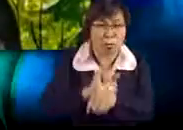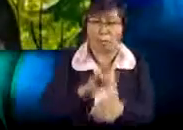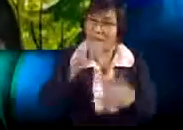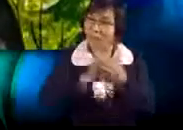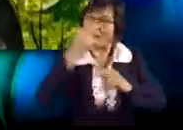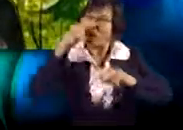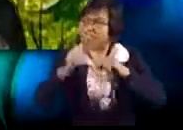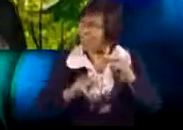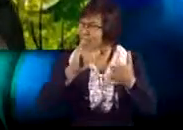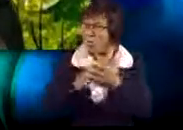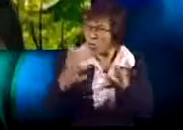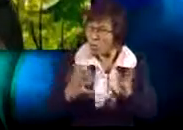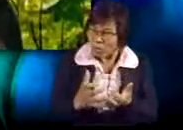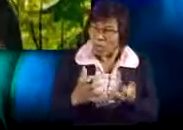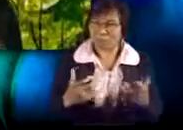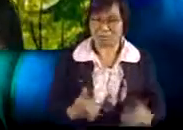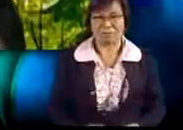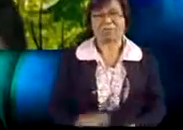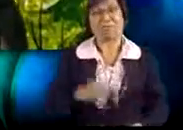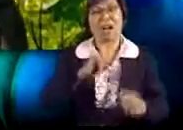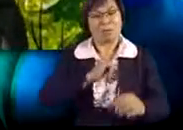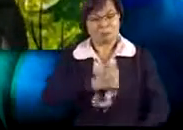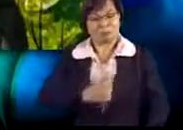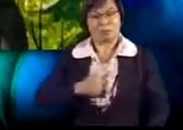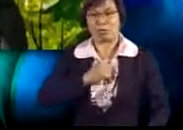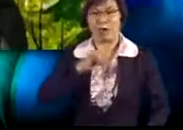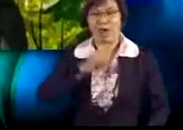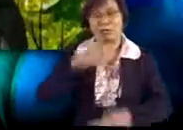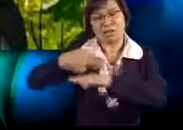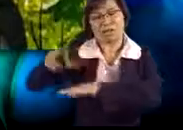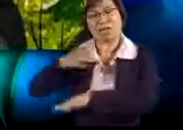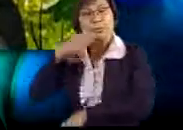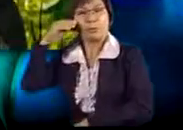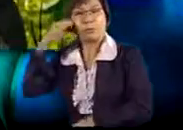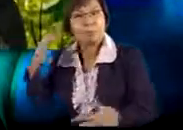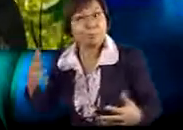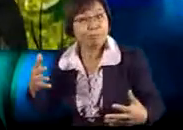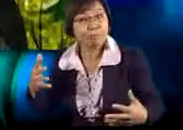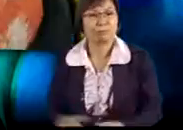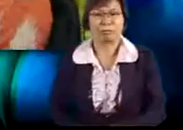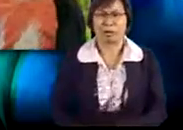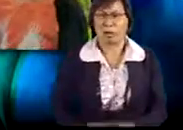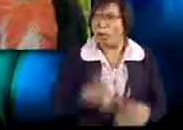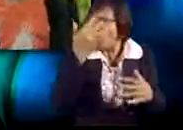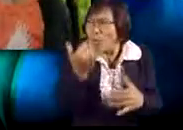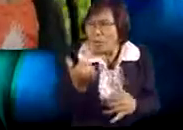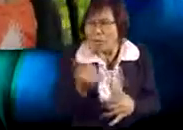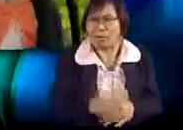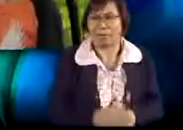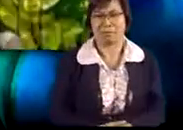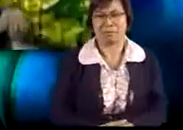fun. If that's what you want, Nick, then I'm sorry. I have to send you back. But